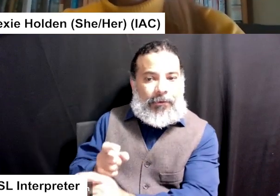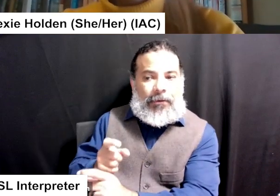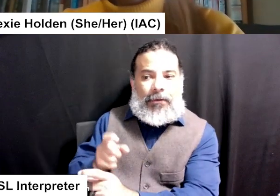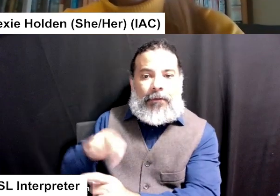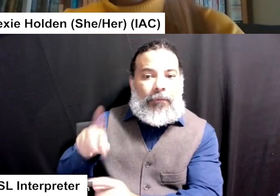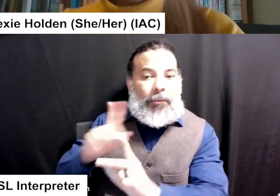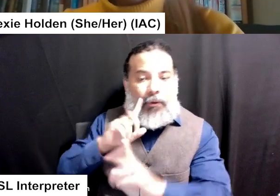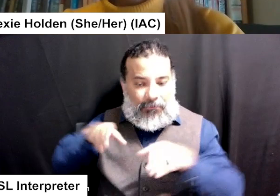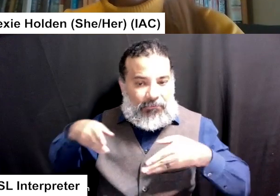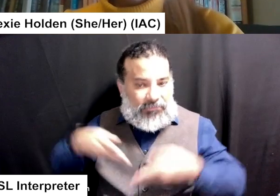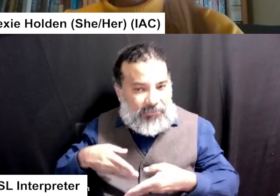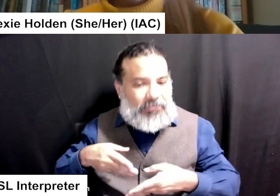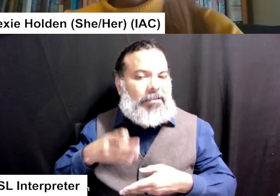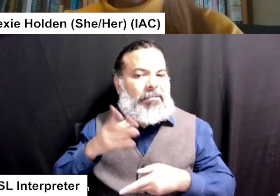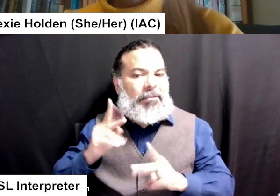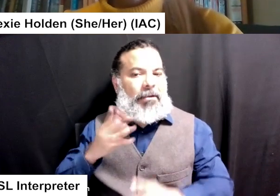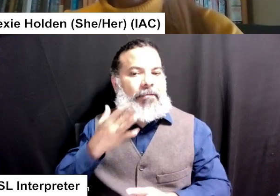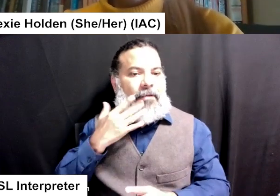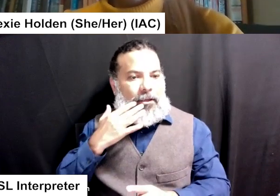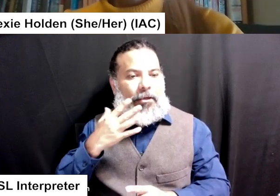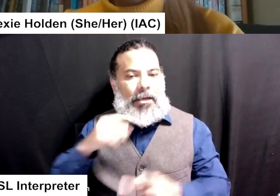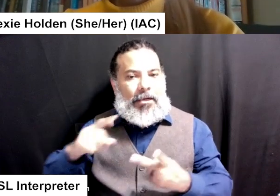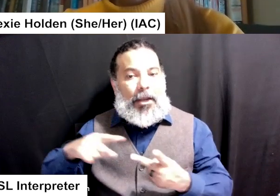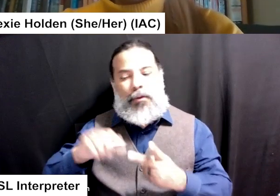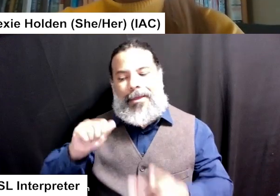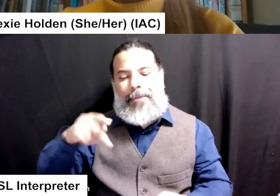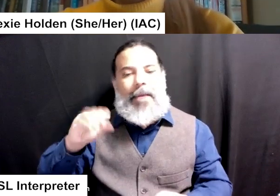autistic people of color in need through APOC Fund.